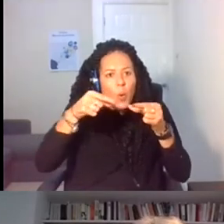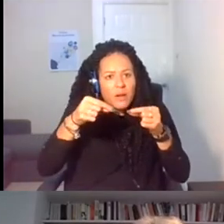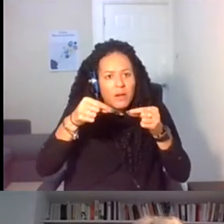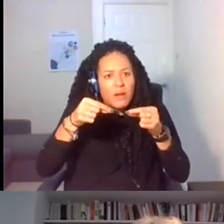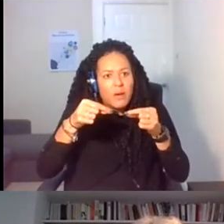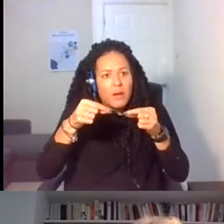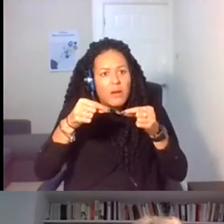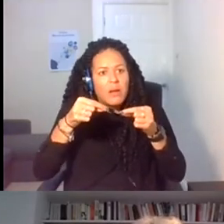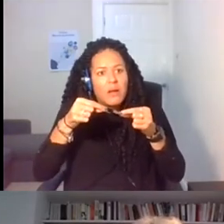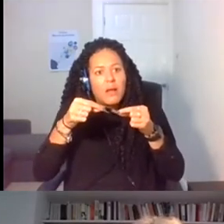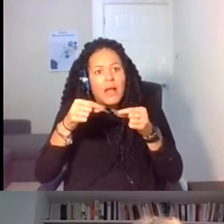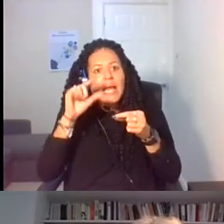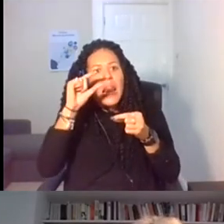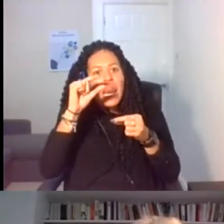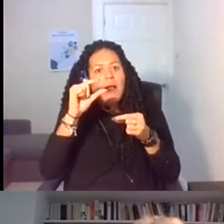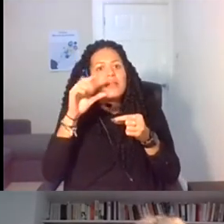mini mu speaker.